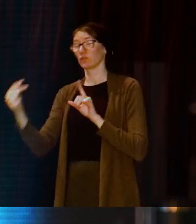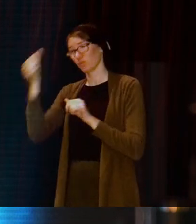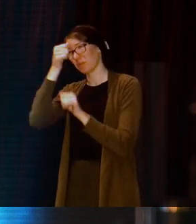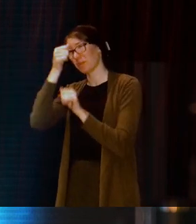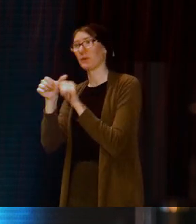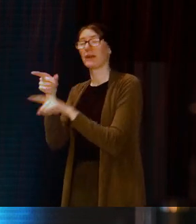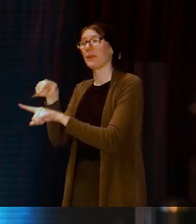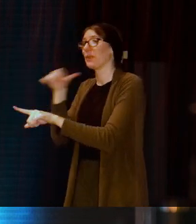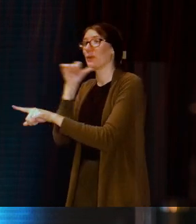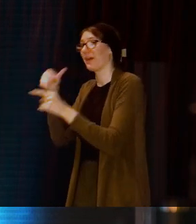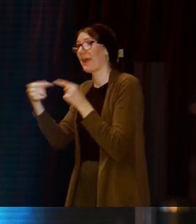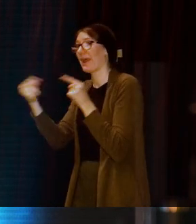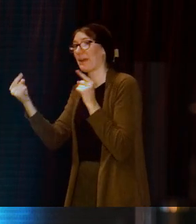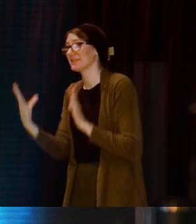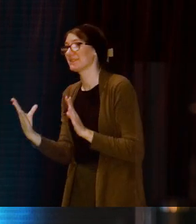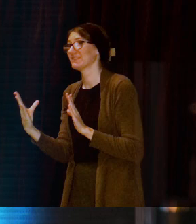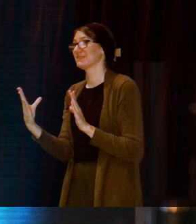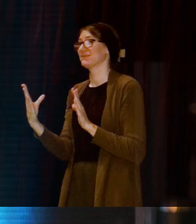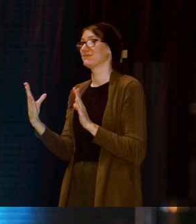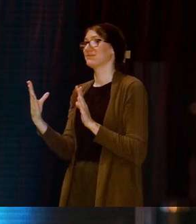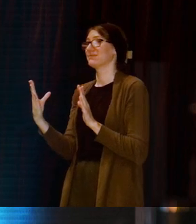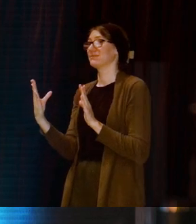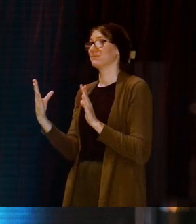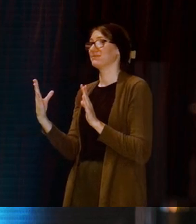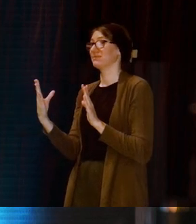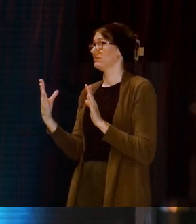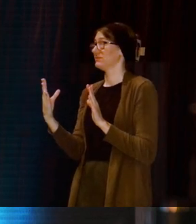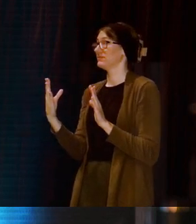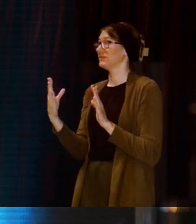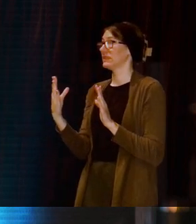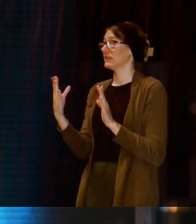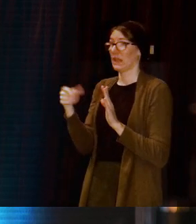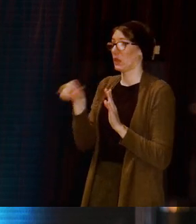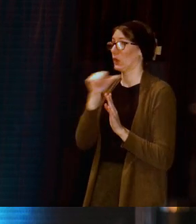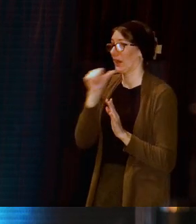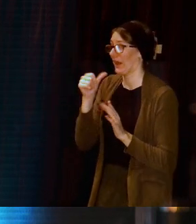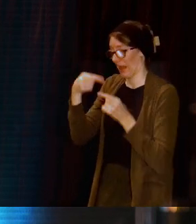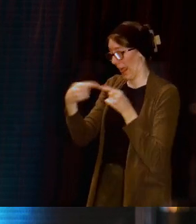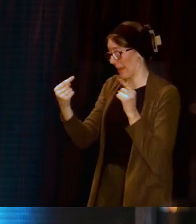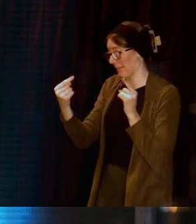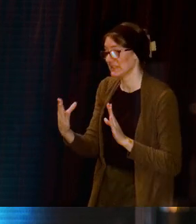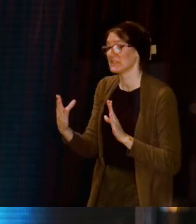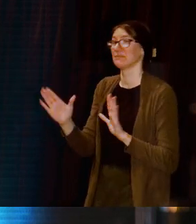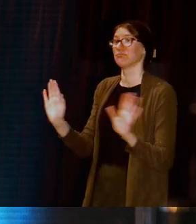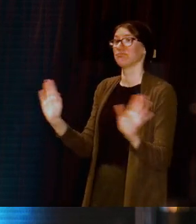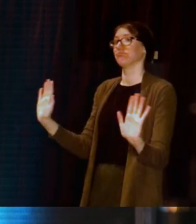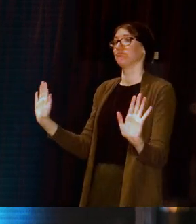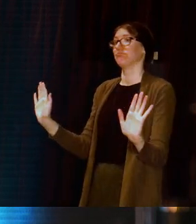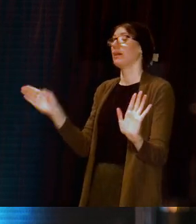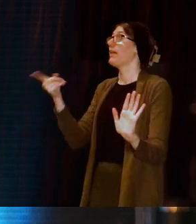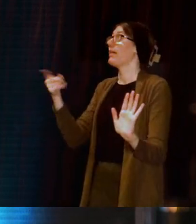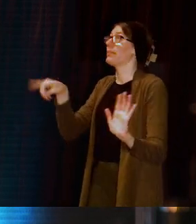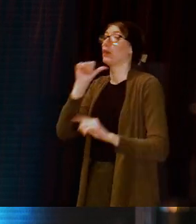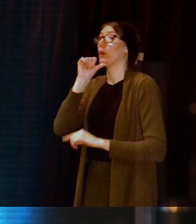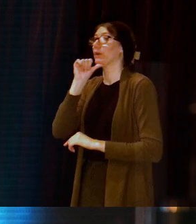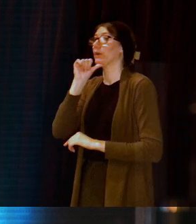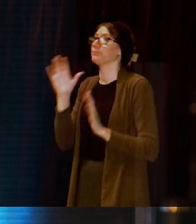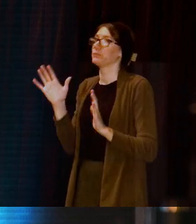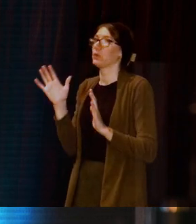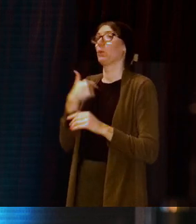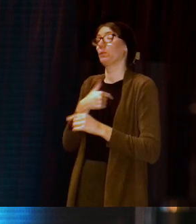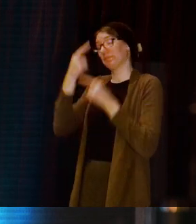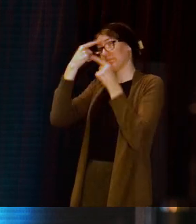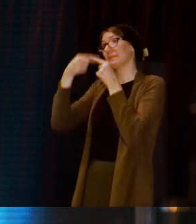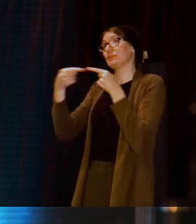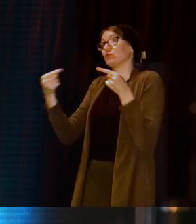remember something. They're not our enemies. Y'all hear that? They are not our enemies. They are not, while we